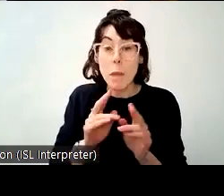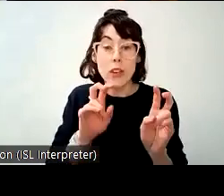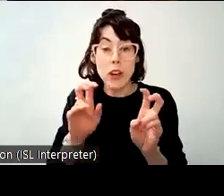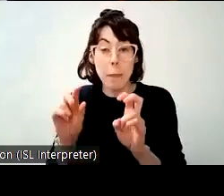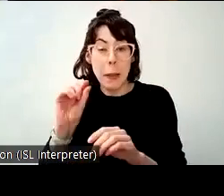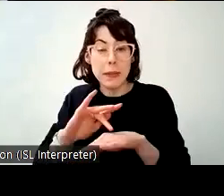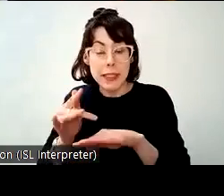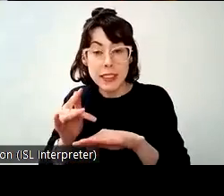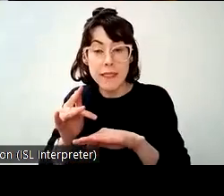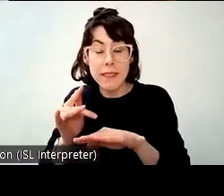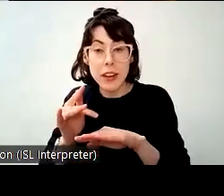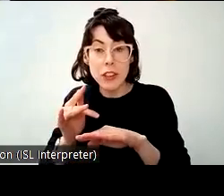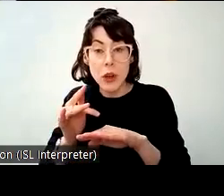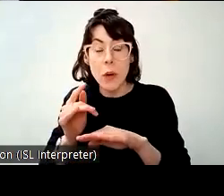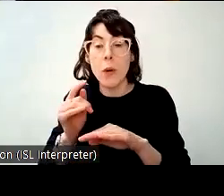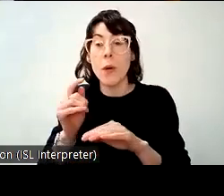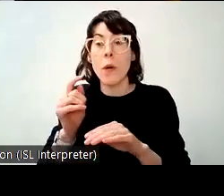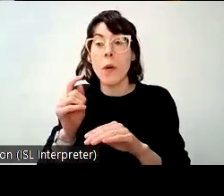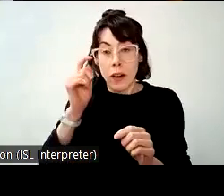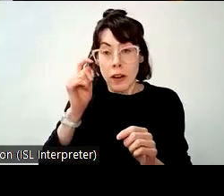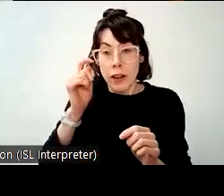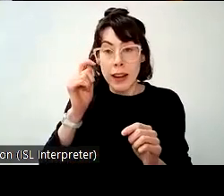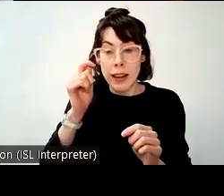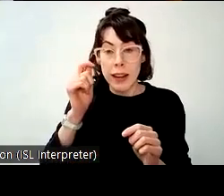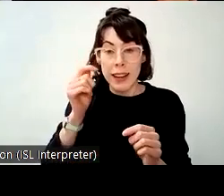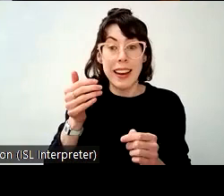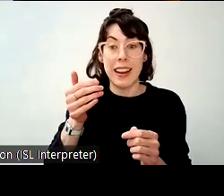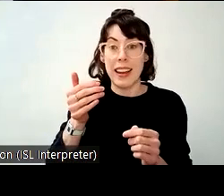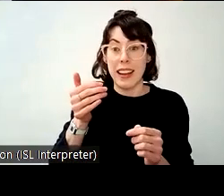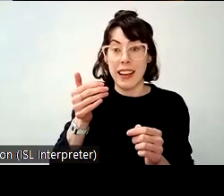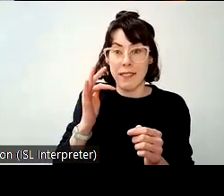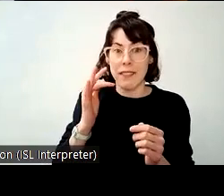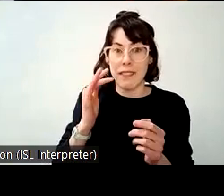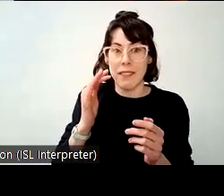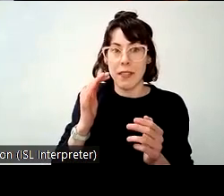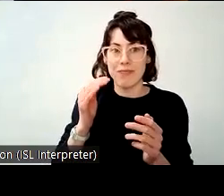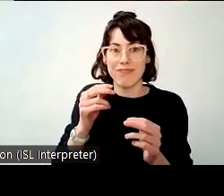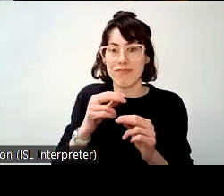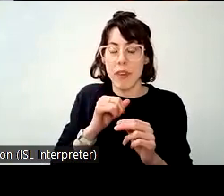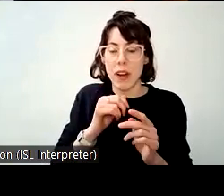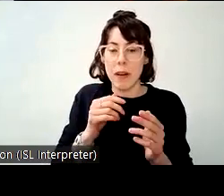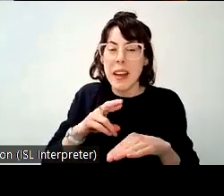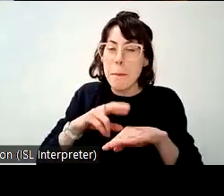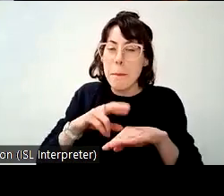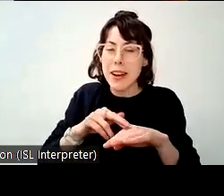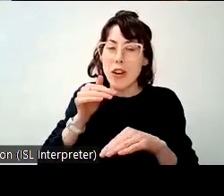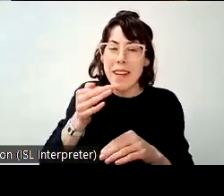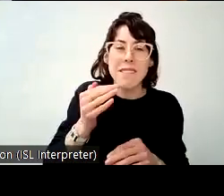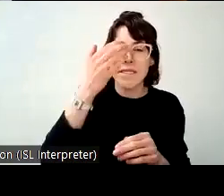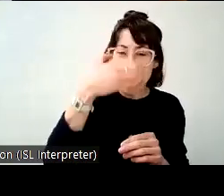I think it would be very hard for people to discuss some of those topics if we weren't face to face and weren't kind of feeling comfortable in each other's